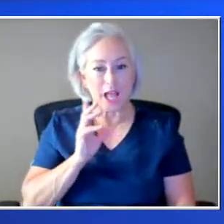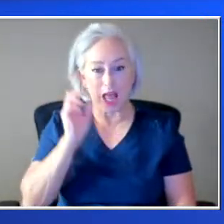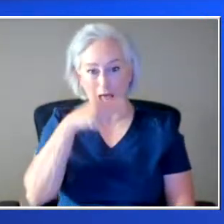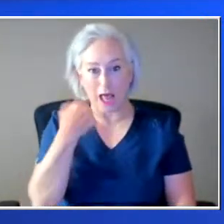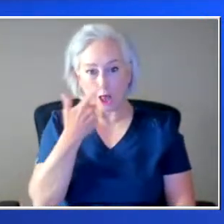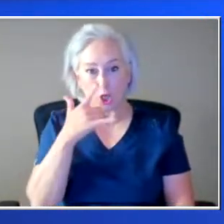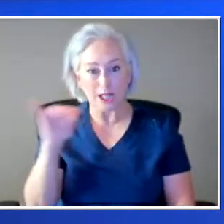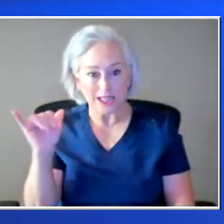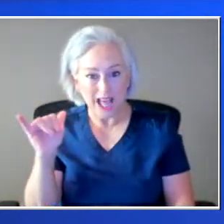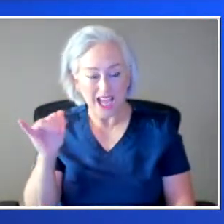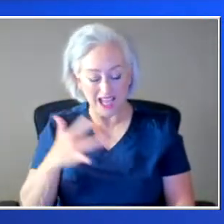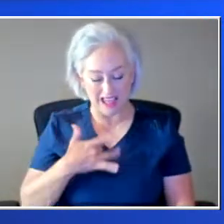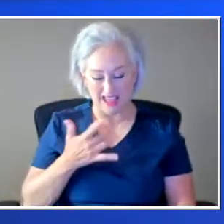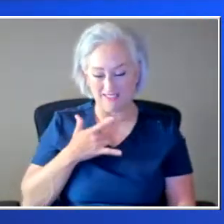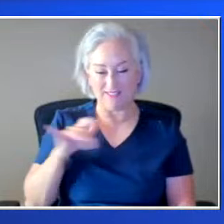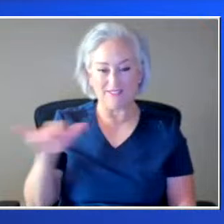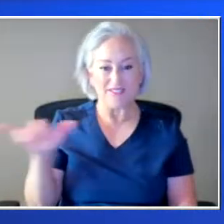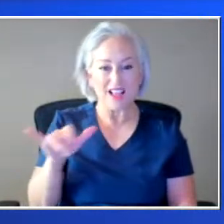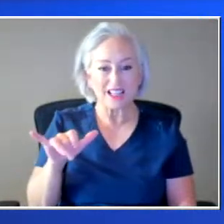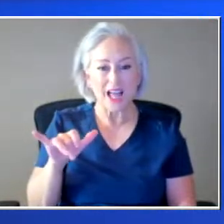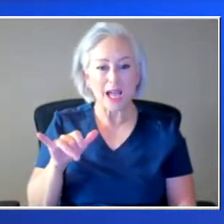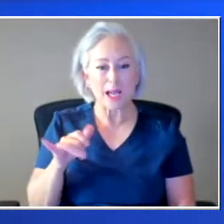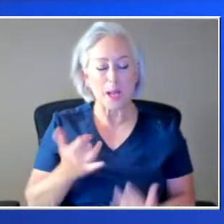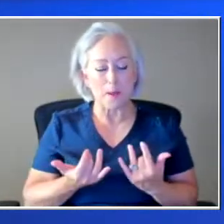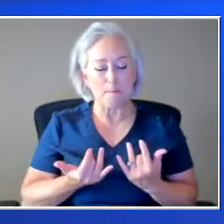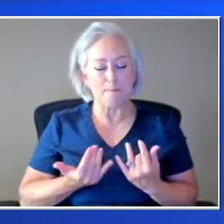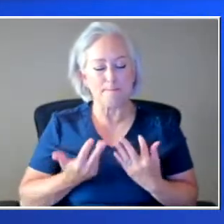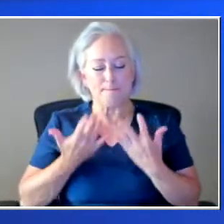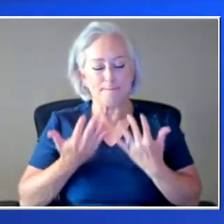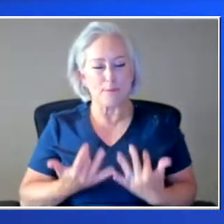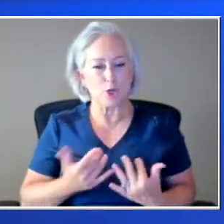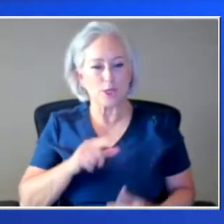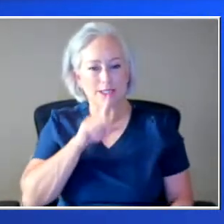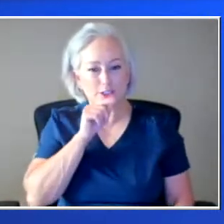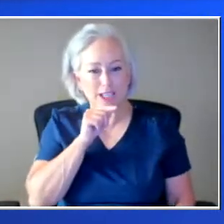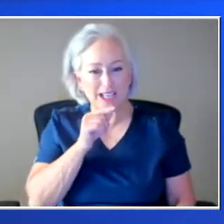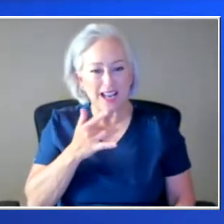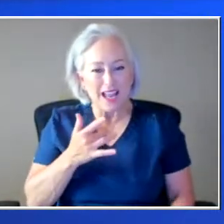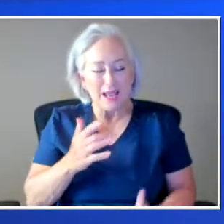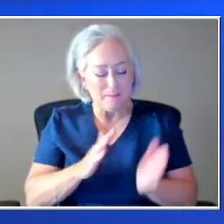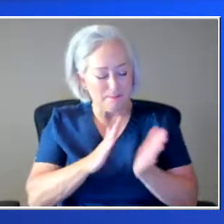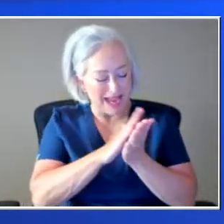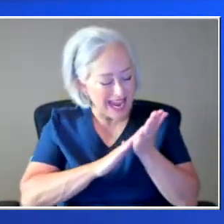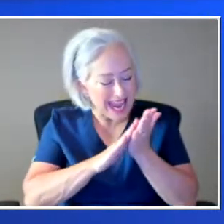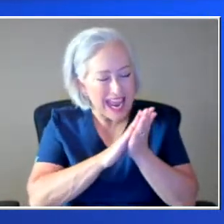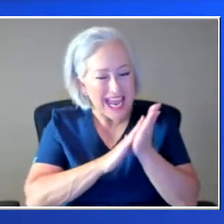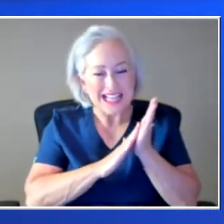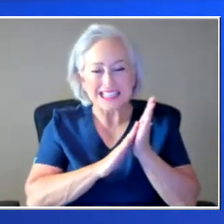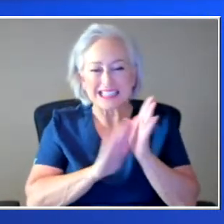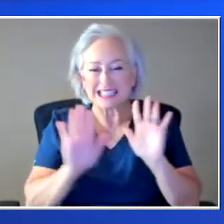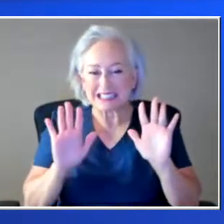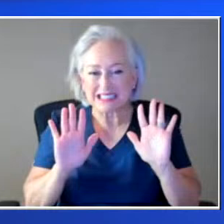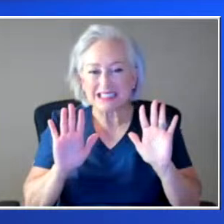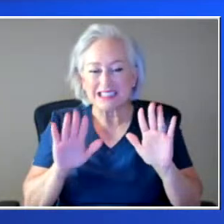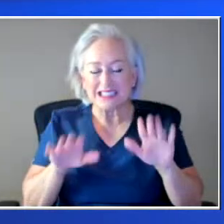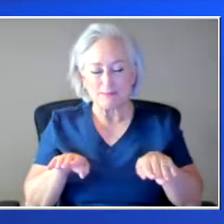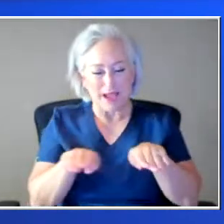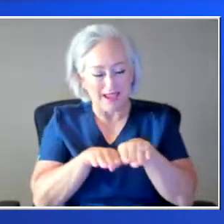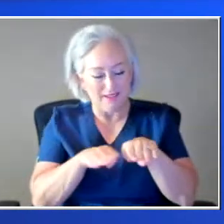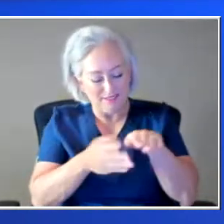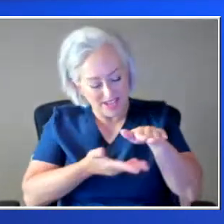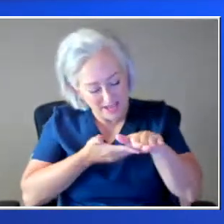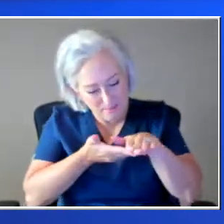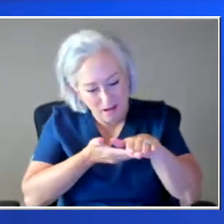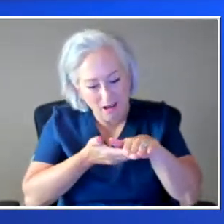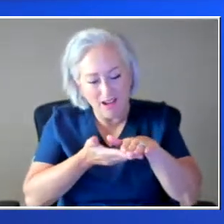chicken. It burned everything, the bottom of my feet, my hands. And